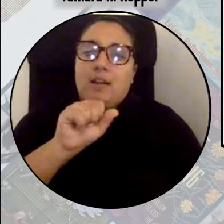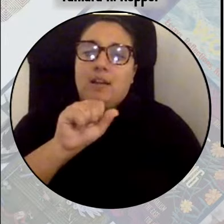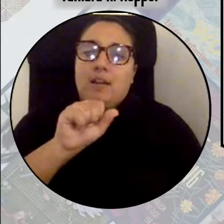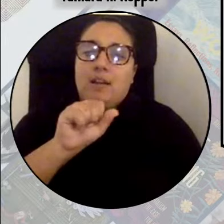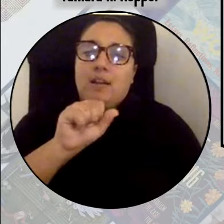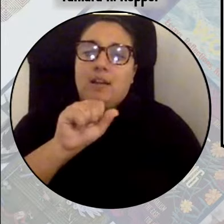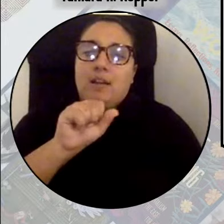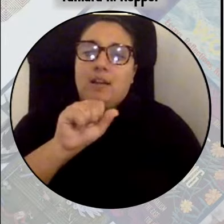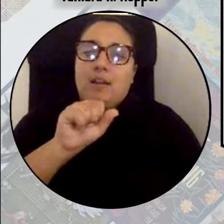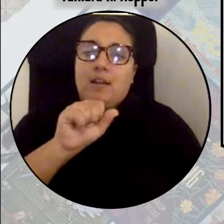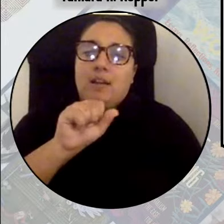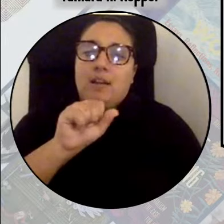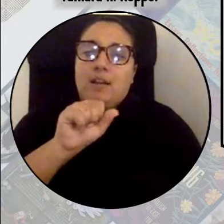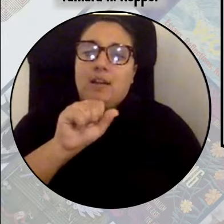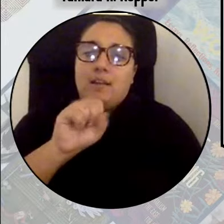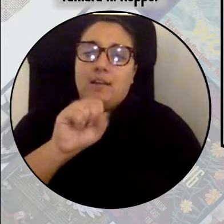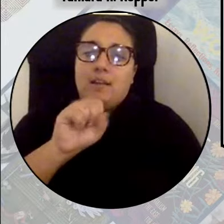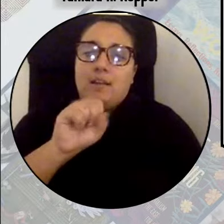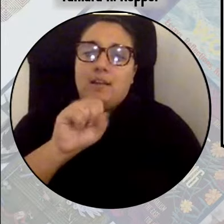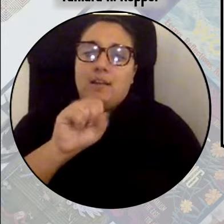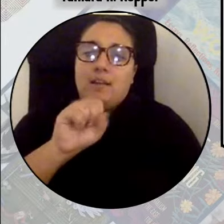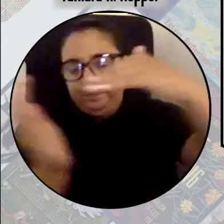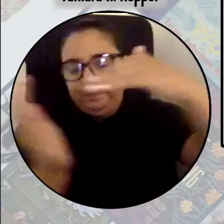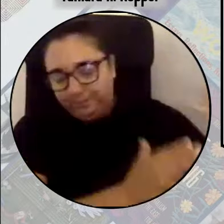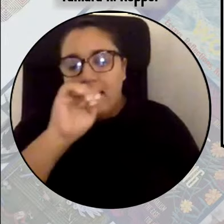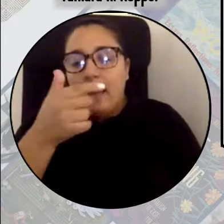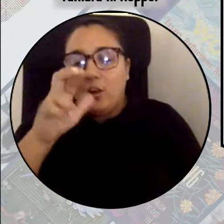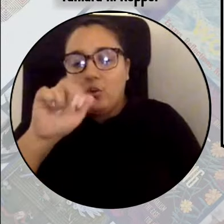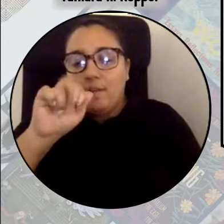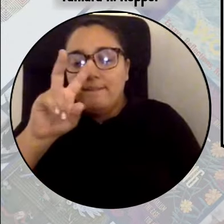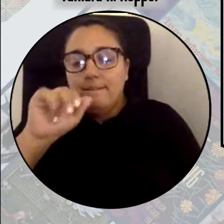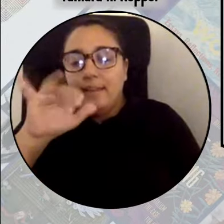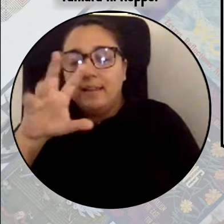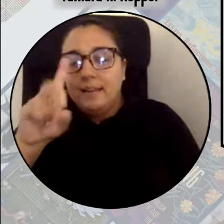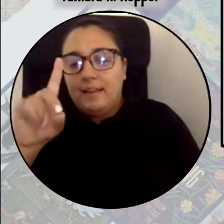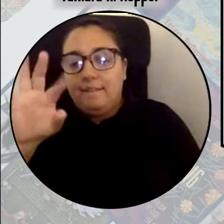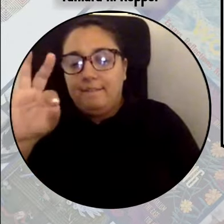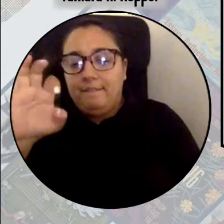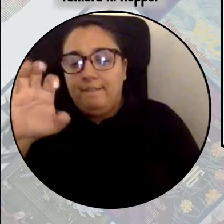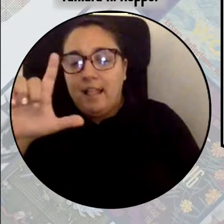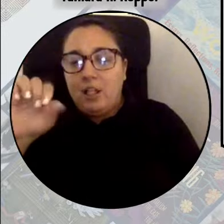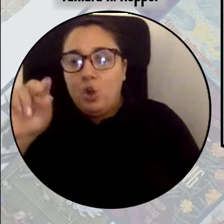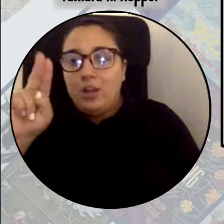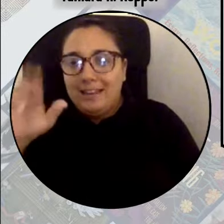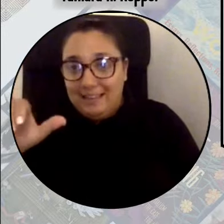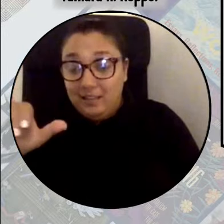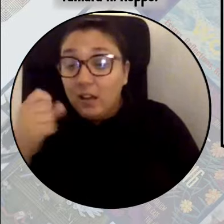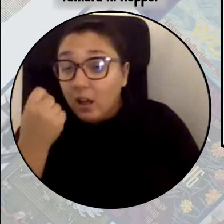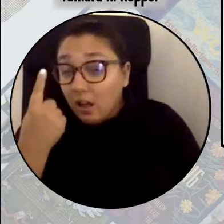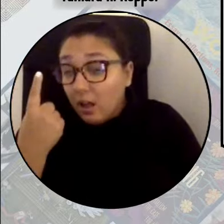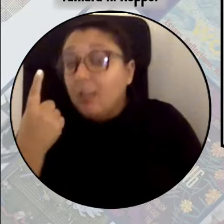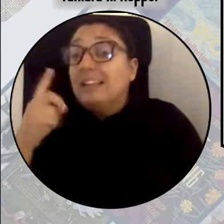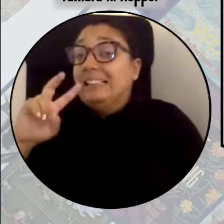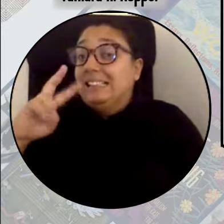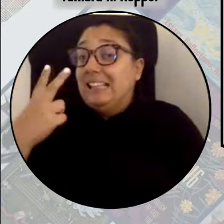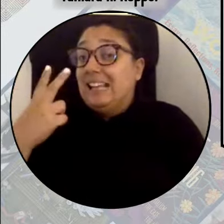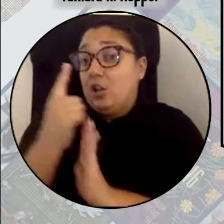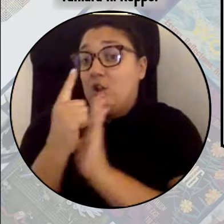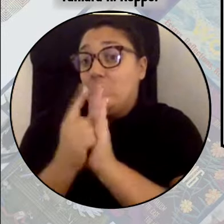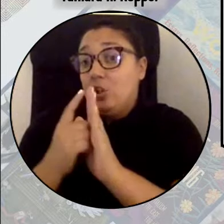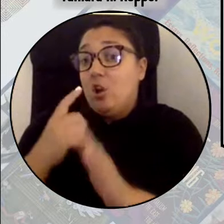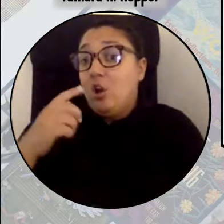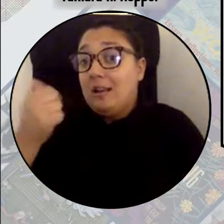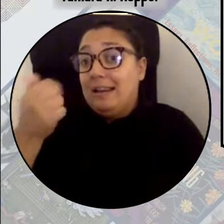So aggravated felonies. In 1988, the Anti-Drug Abuse Act, the second one, it introduces